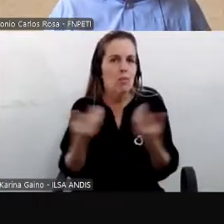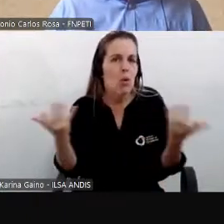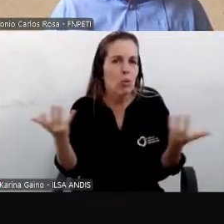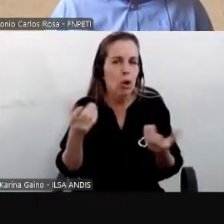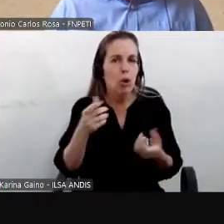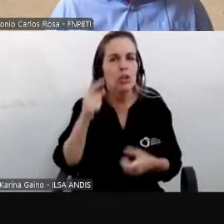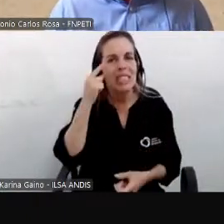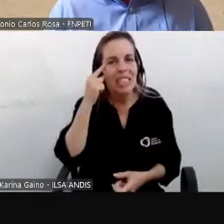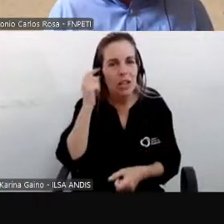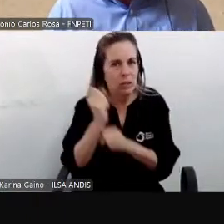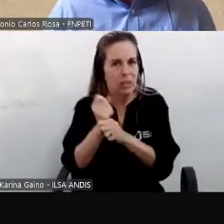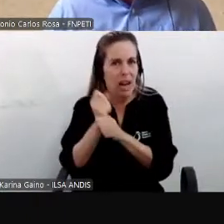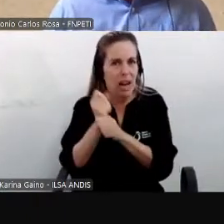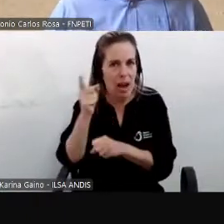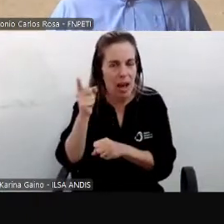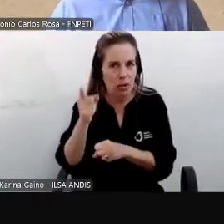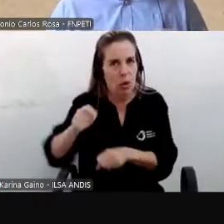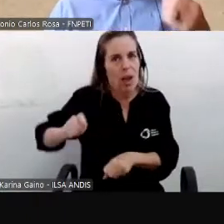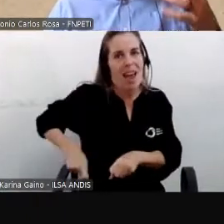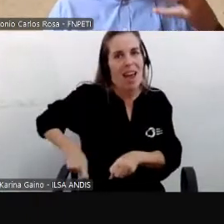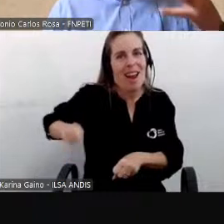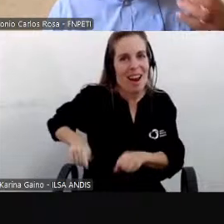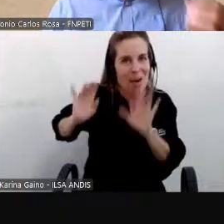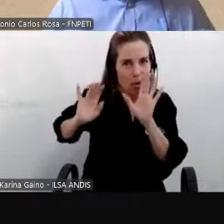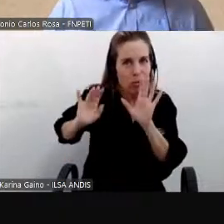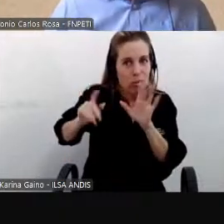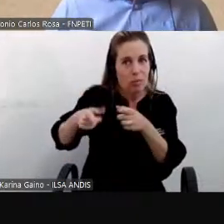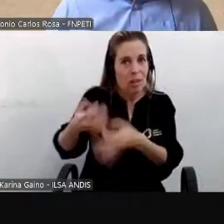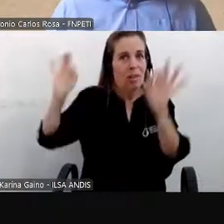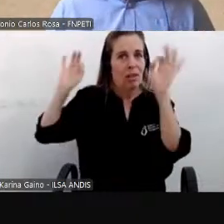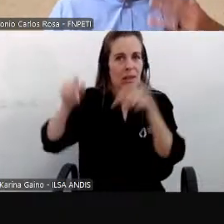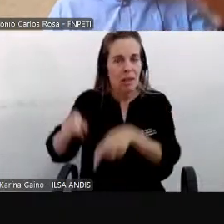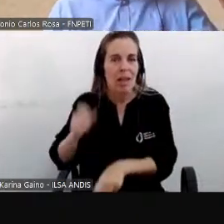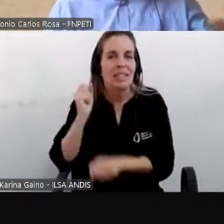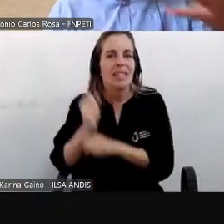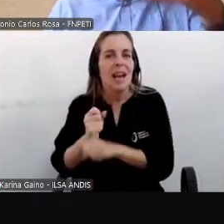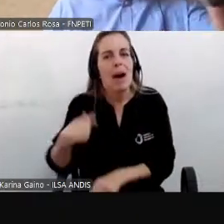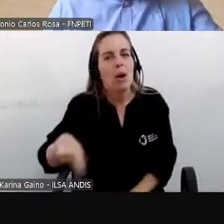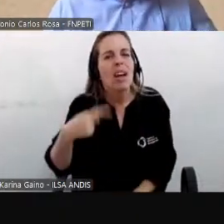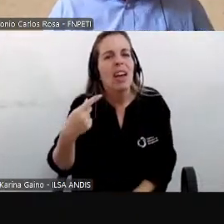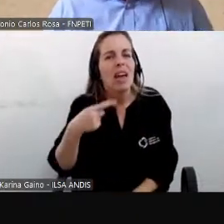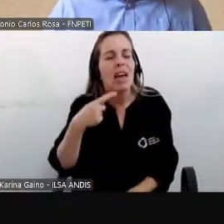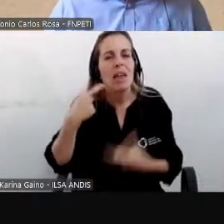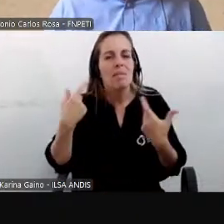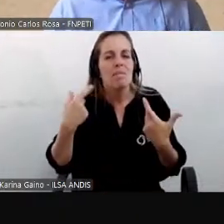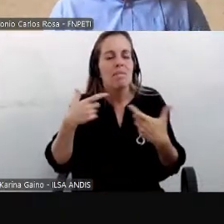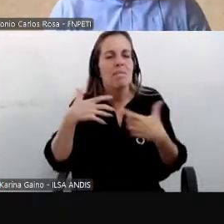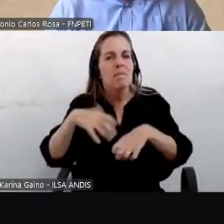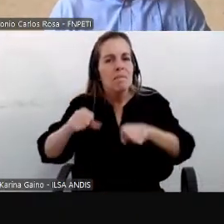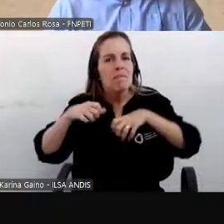Janeiro, there was a large mass of Chinese workers that were rescued from